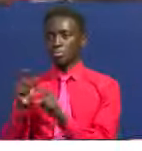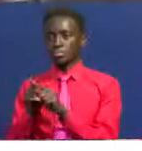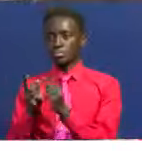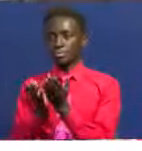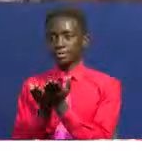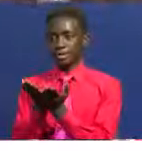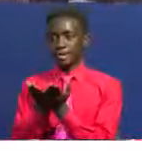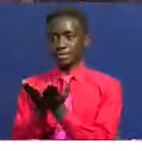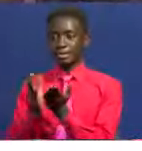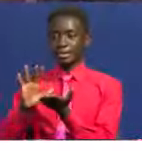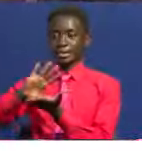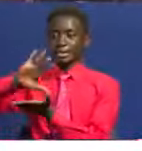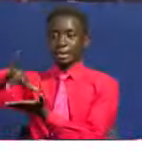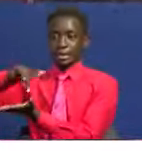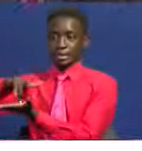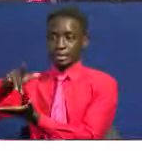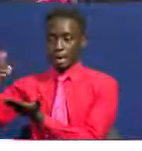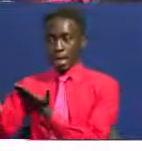kusoa soya.